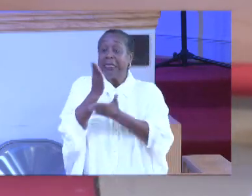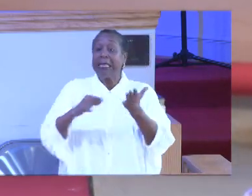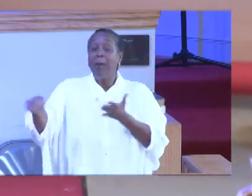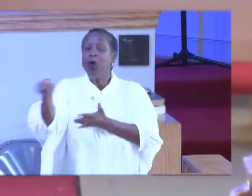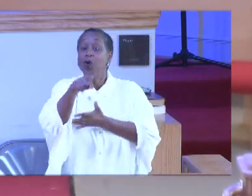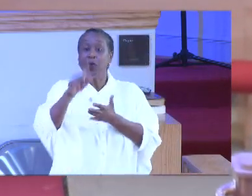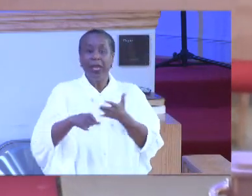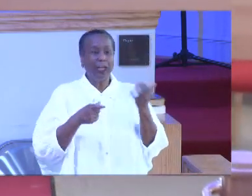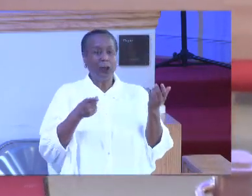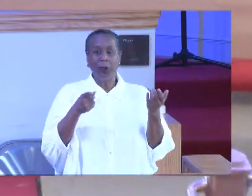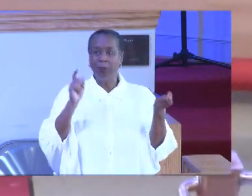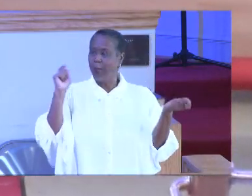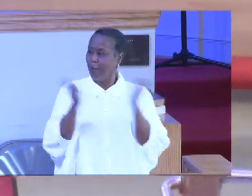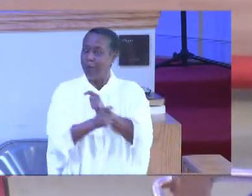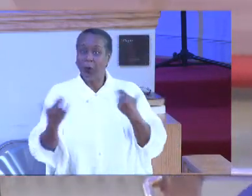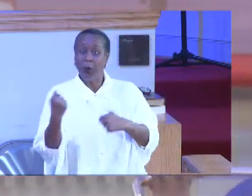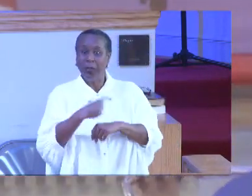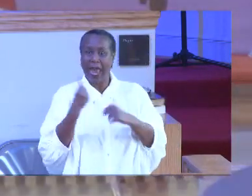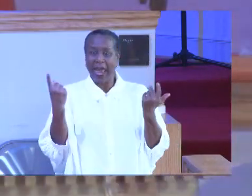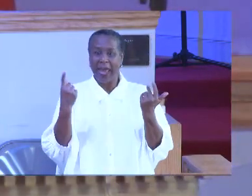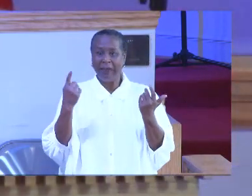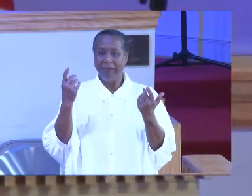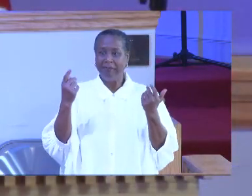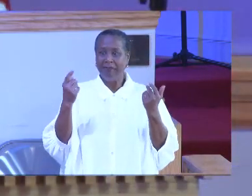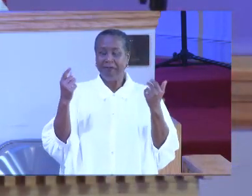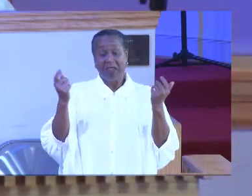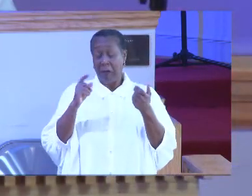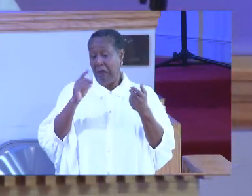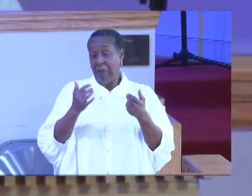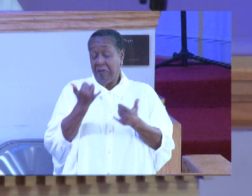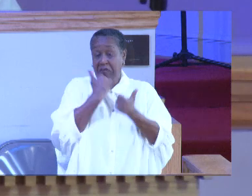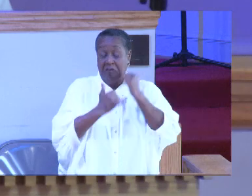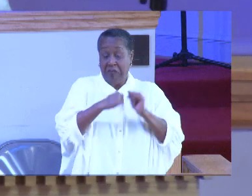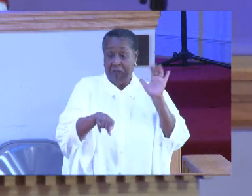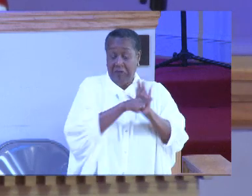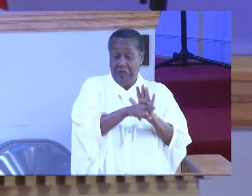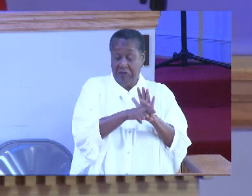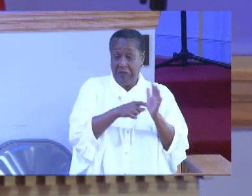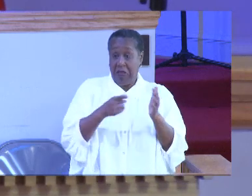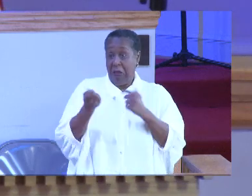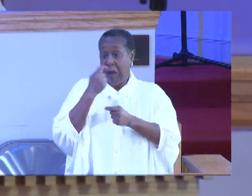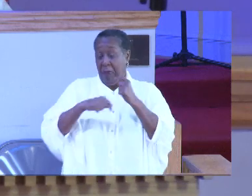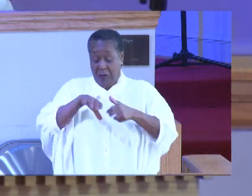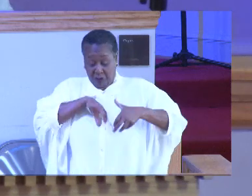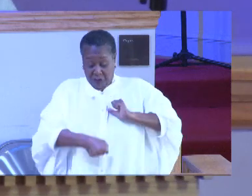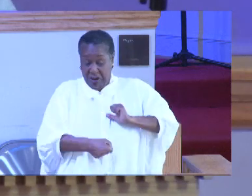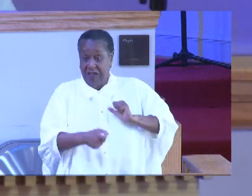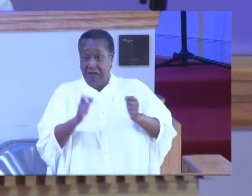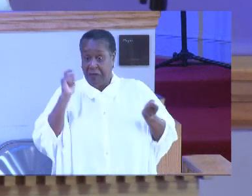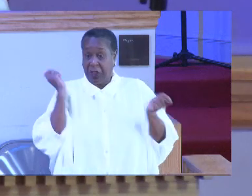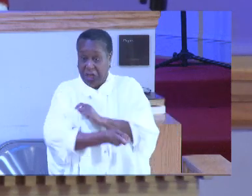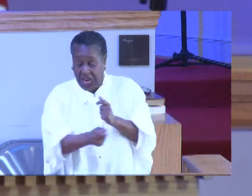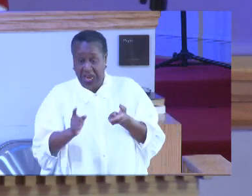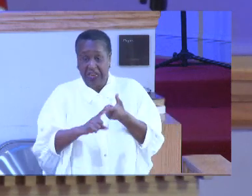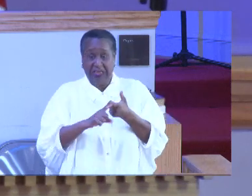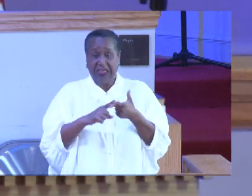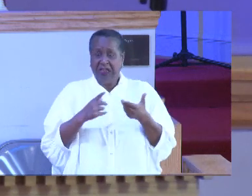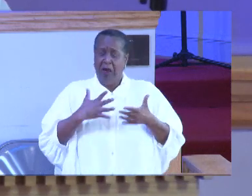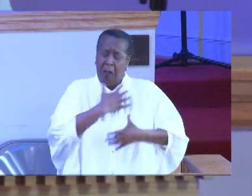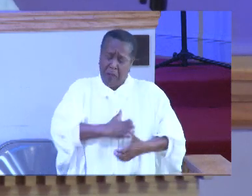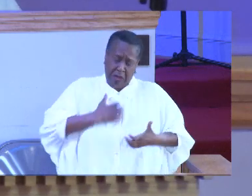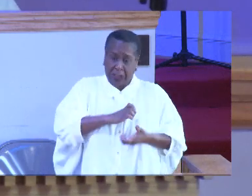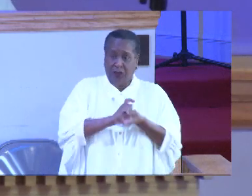today. Turn from your wicked ways. Turn from your grief. Turn from your